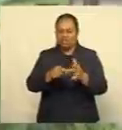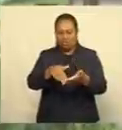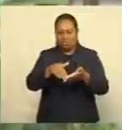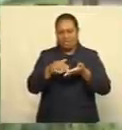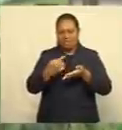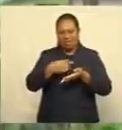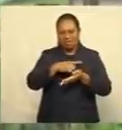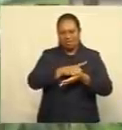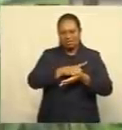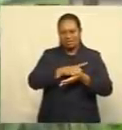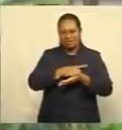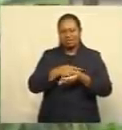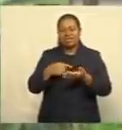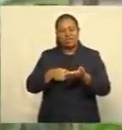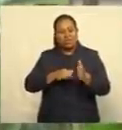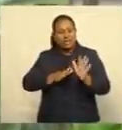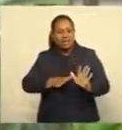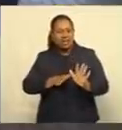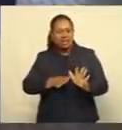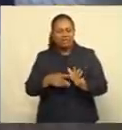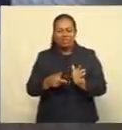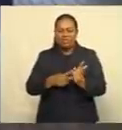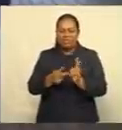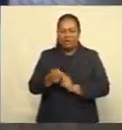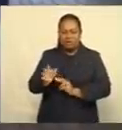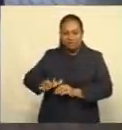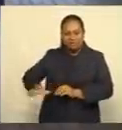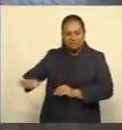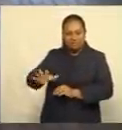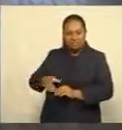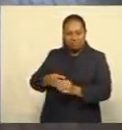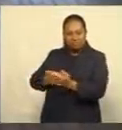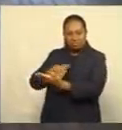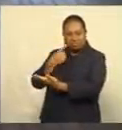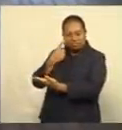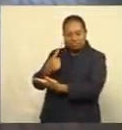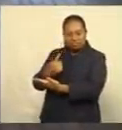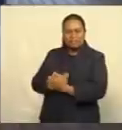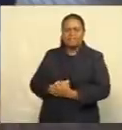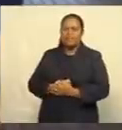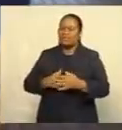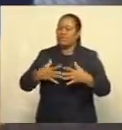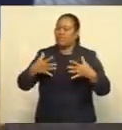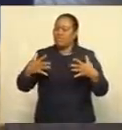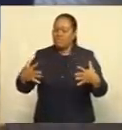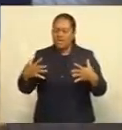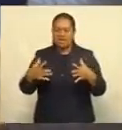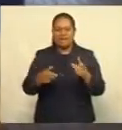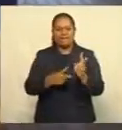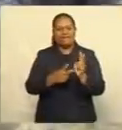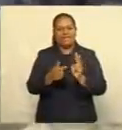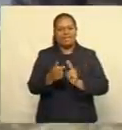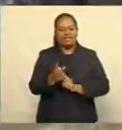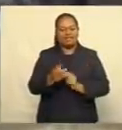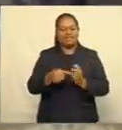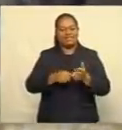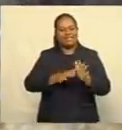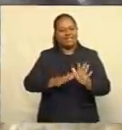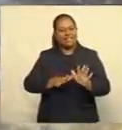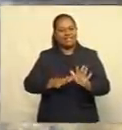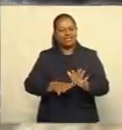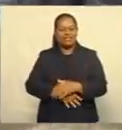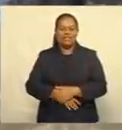Naloto village in Verata, which is situated at the Tailevu coastline, is one of the biggest villages in the Tailevu